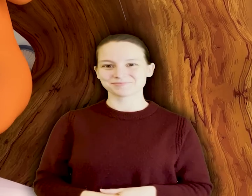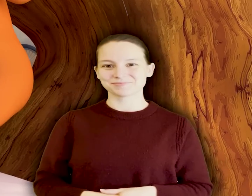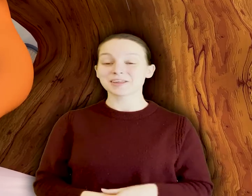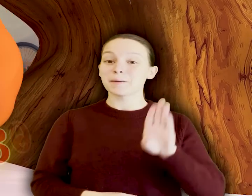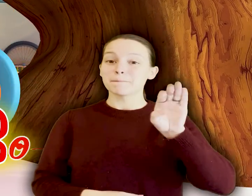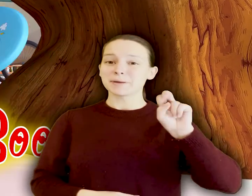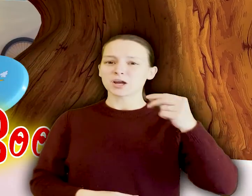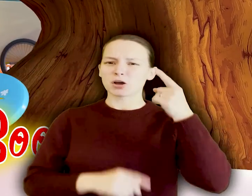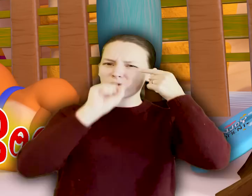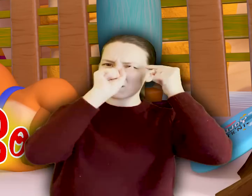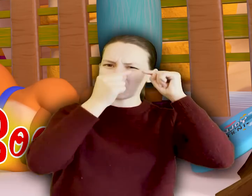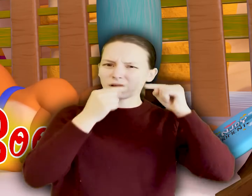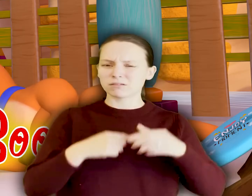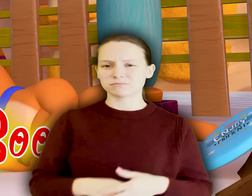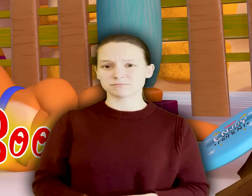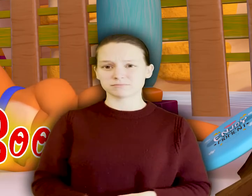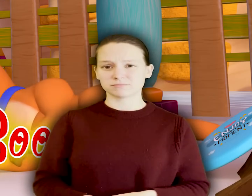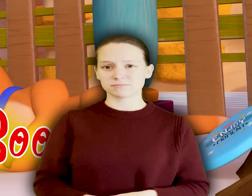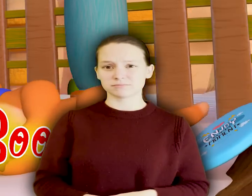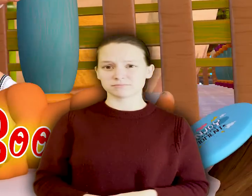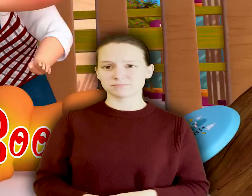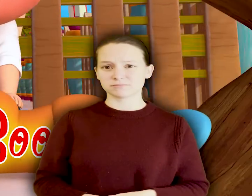Bed Bingo has an